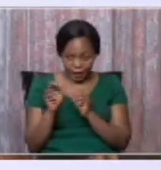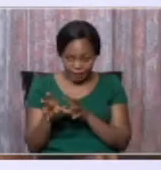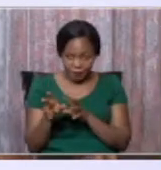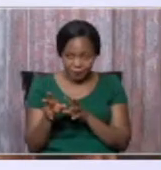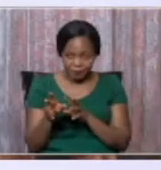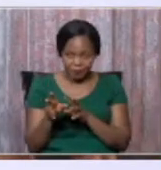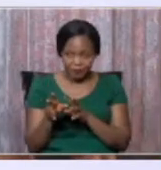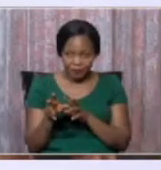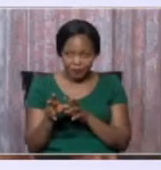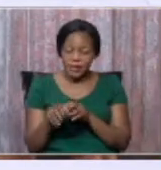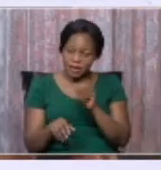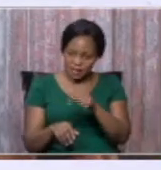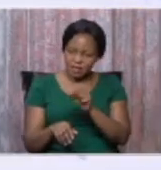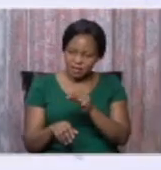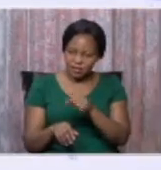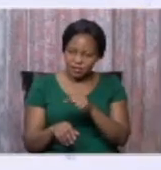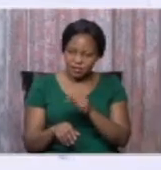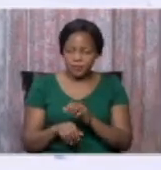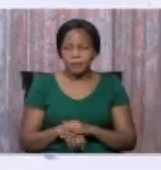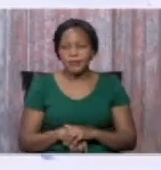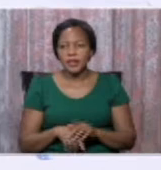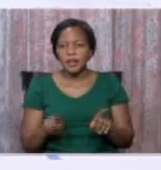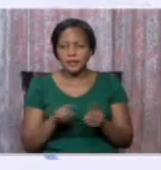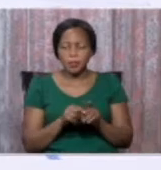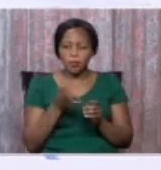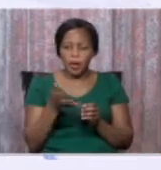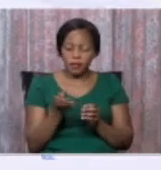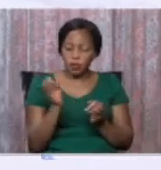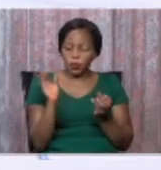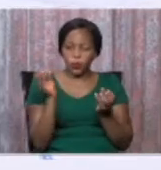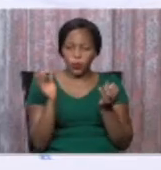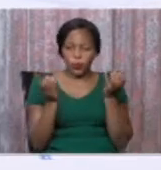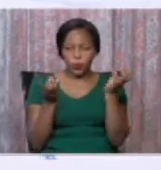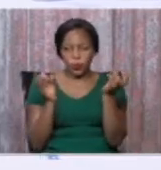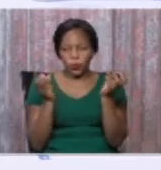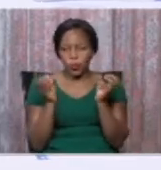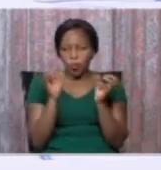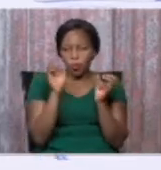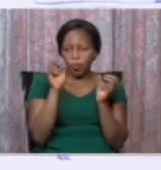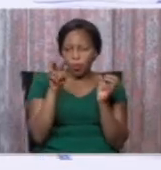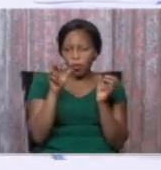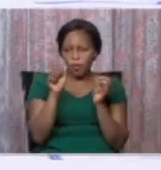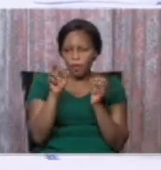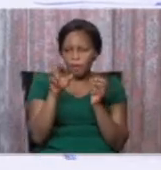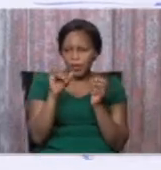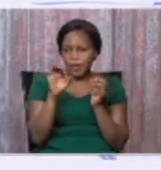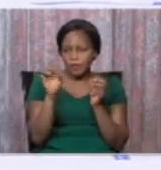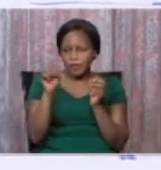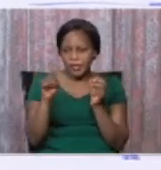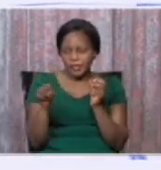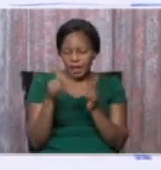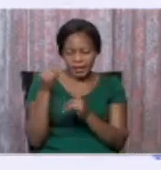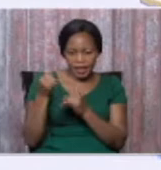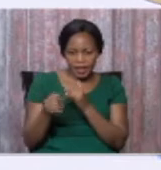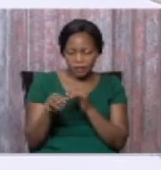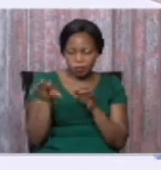Right here. You can draw the second one. And those ovaries release estrogen. Yes.